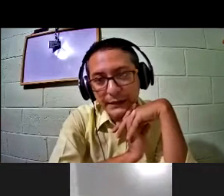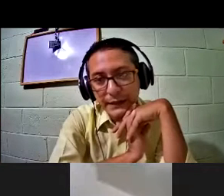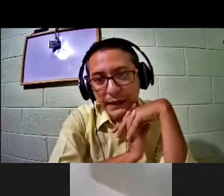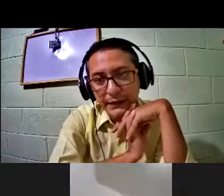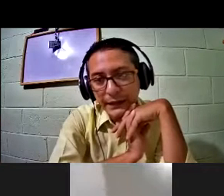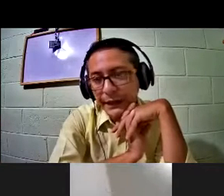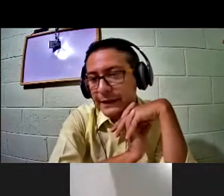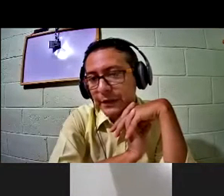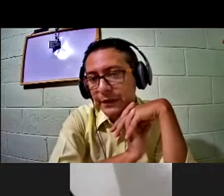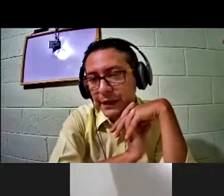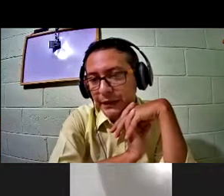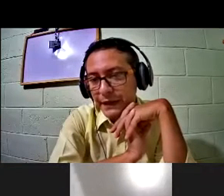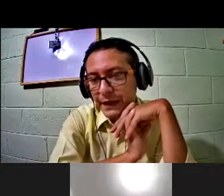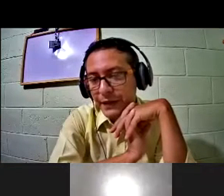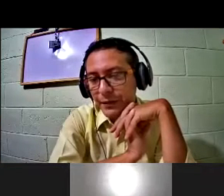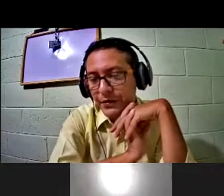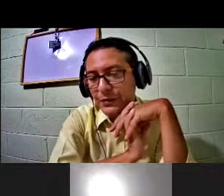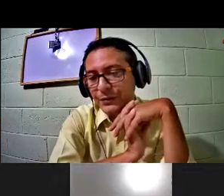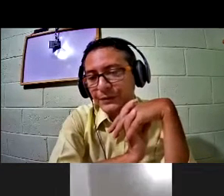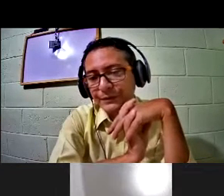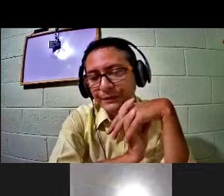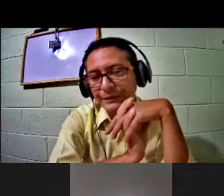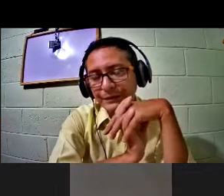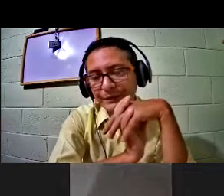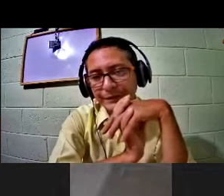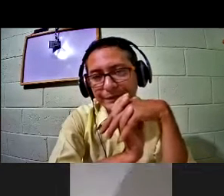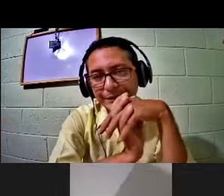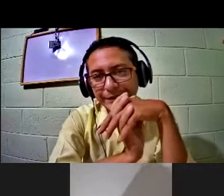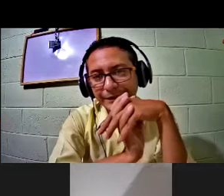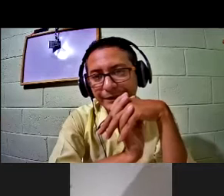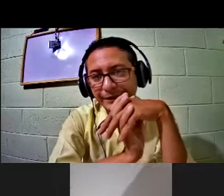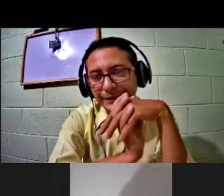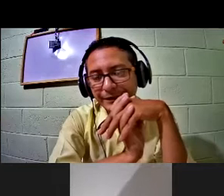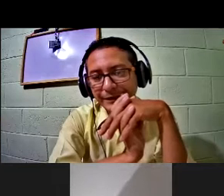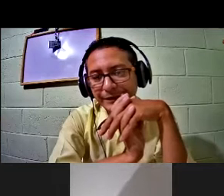is around. Grecia, good evening, Grecia. How are you?